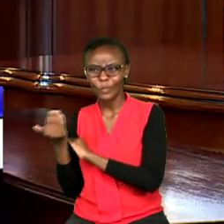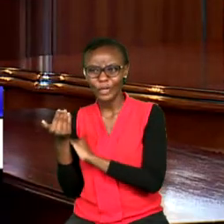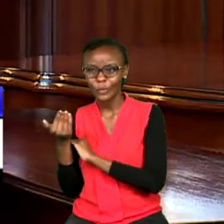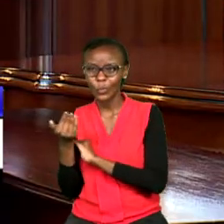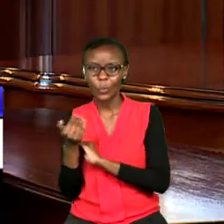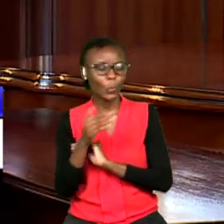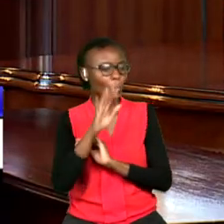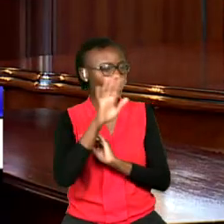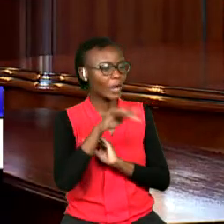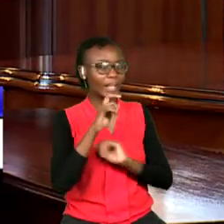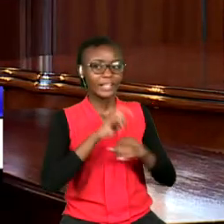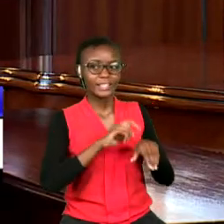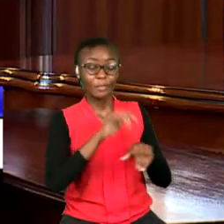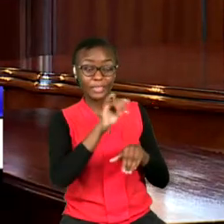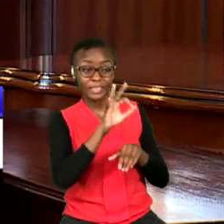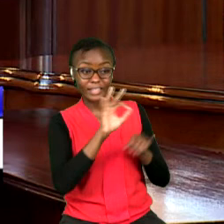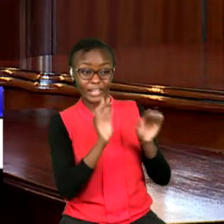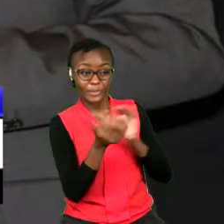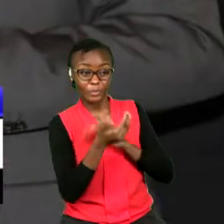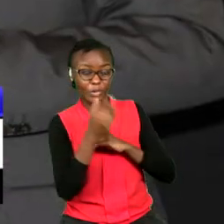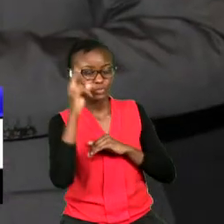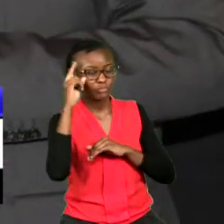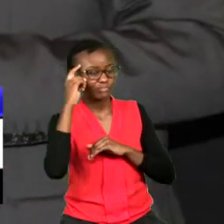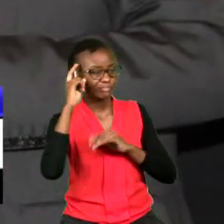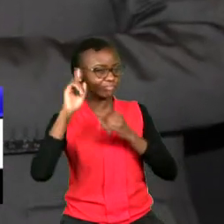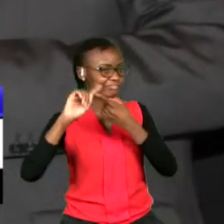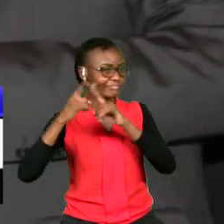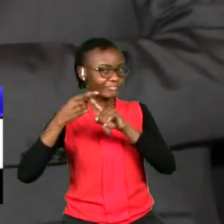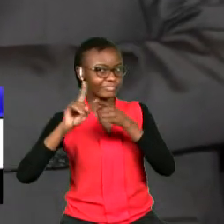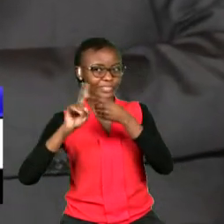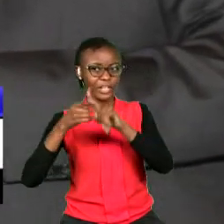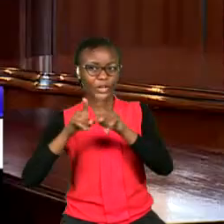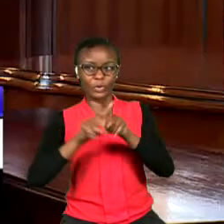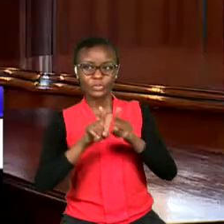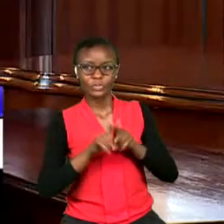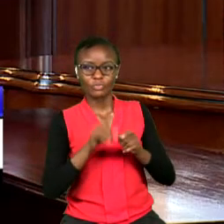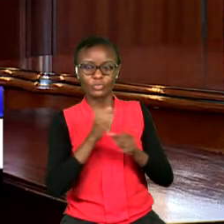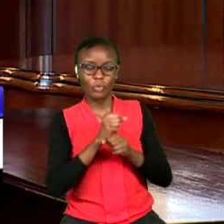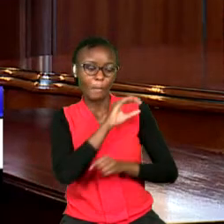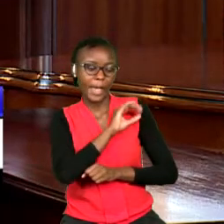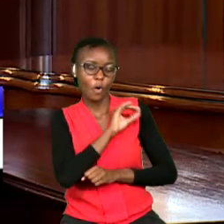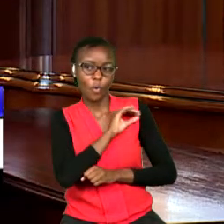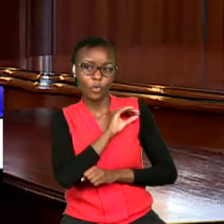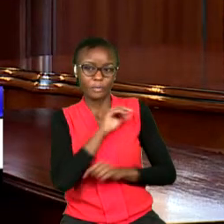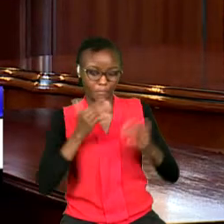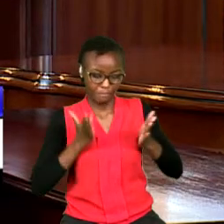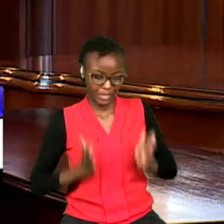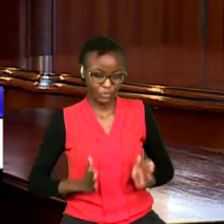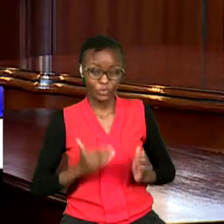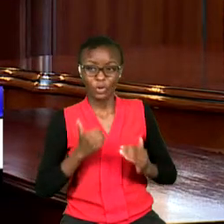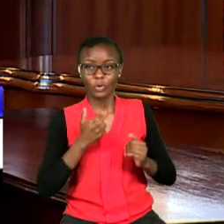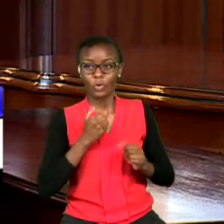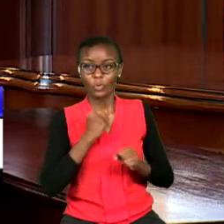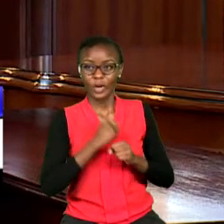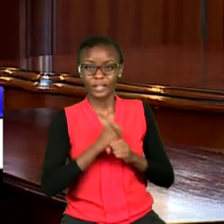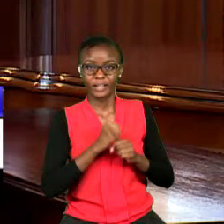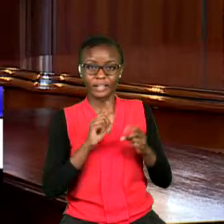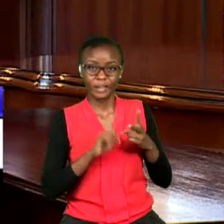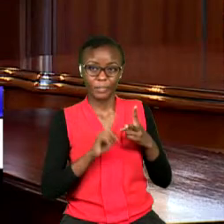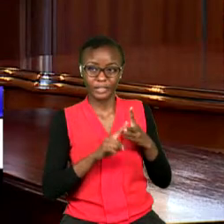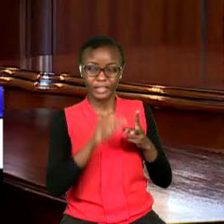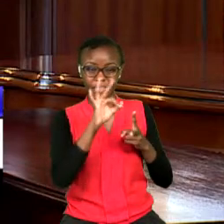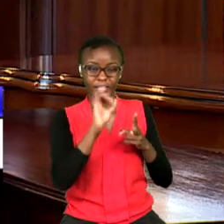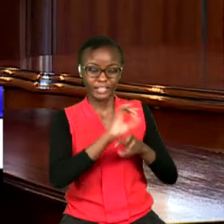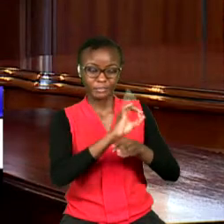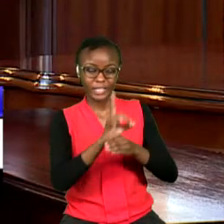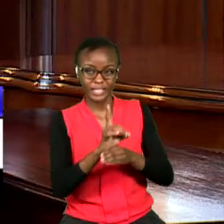to reflect and really do your personal assignment. The second one is 30 minutes in the gym.